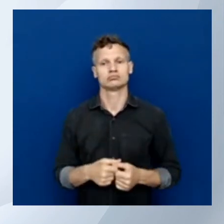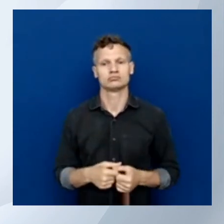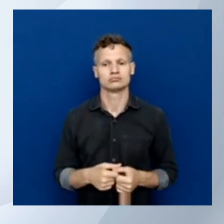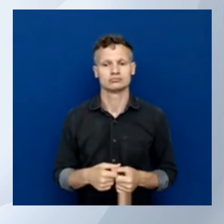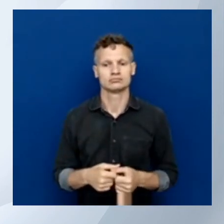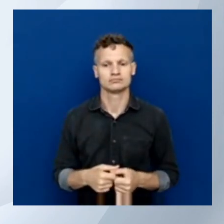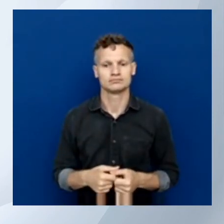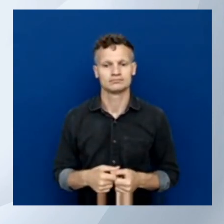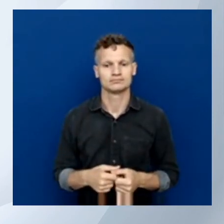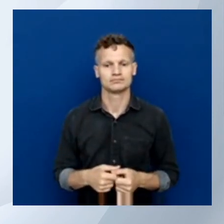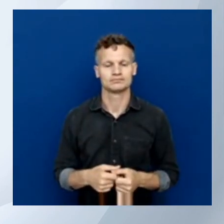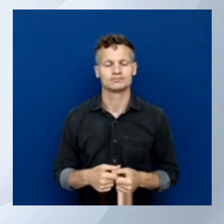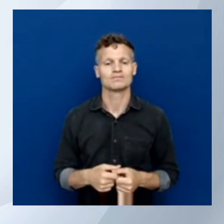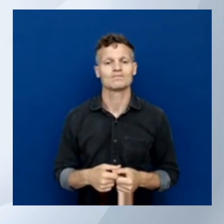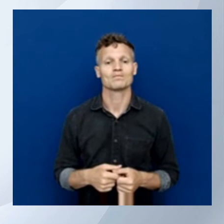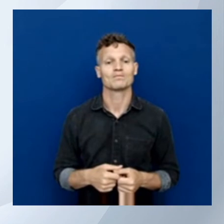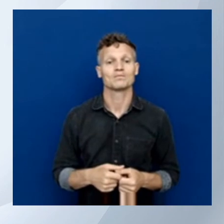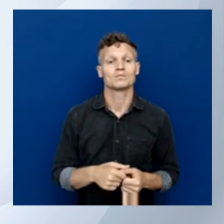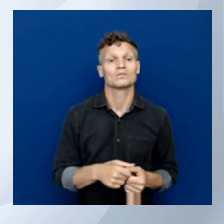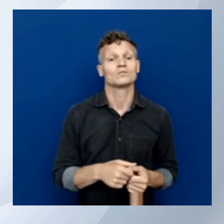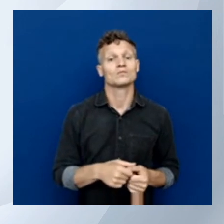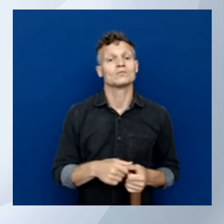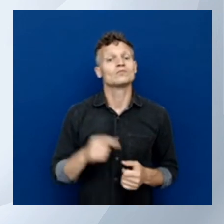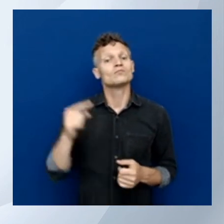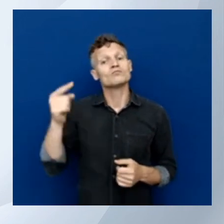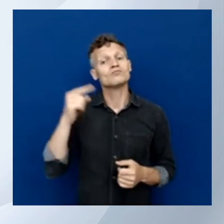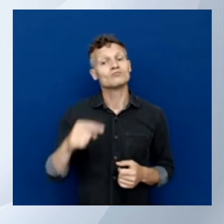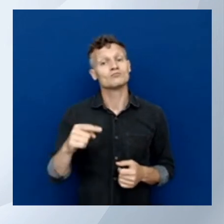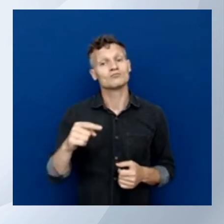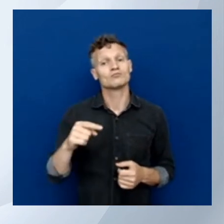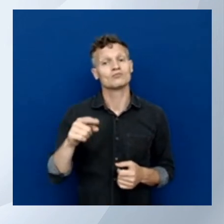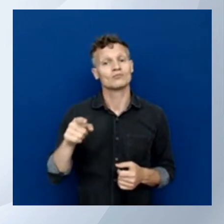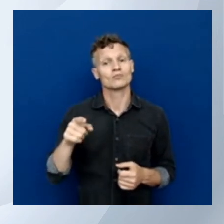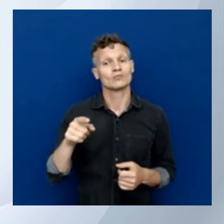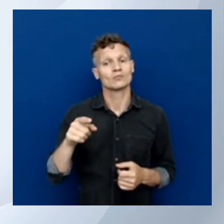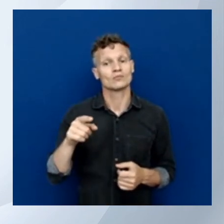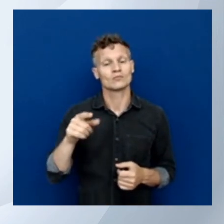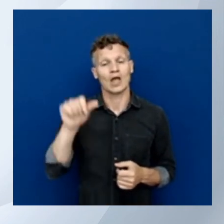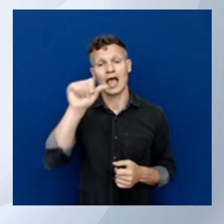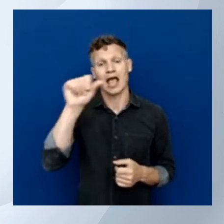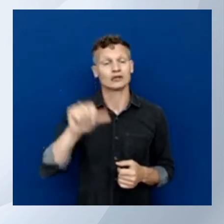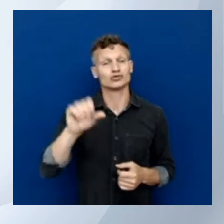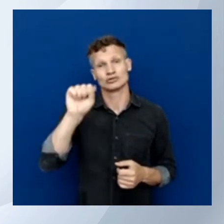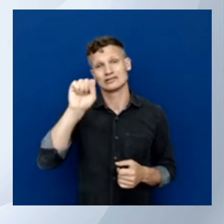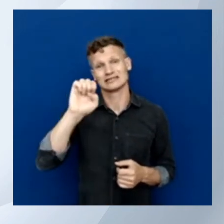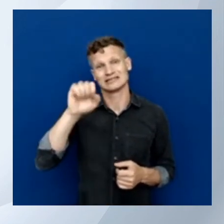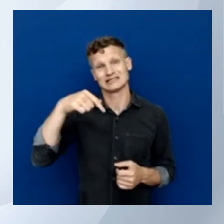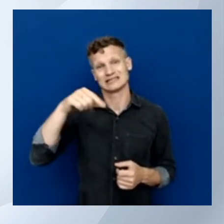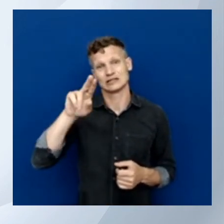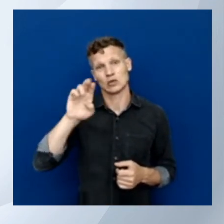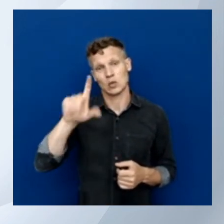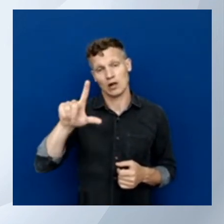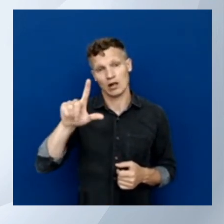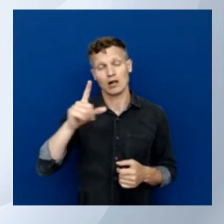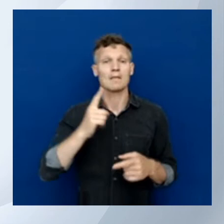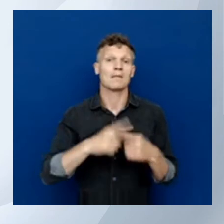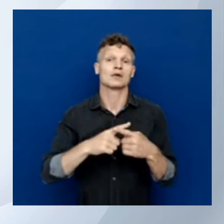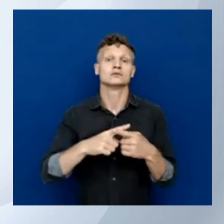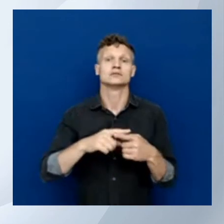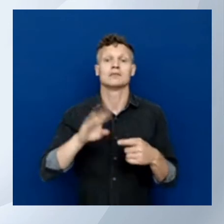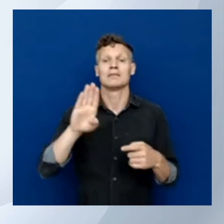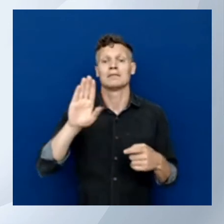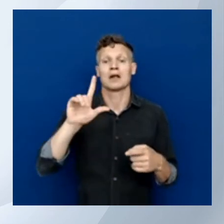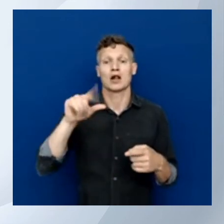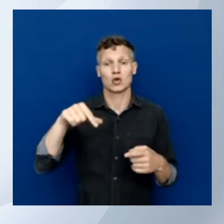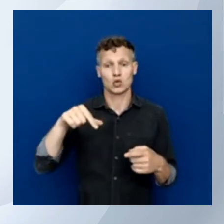blob storage and over Azure SQL, which is that it can be multi-region